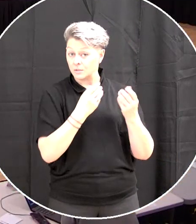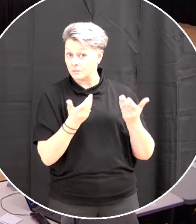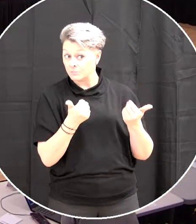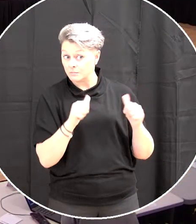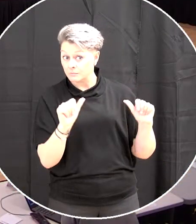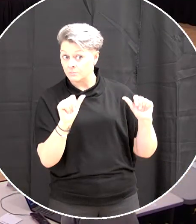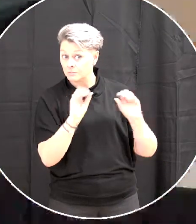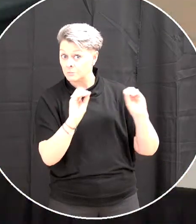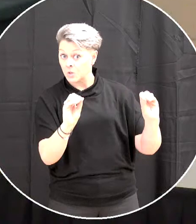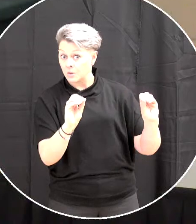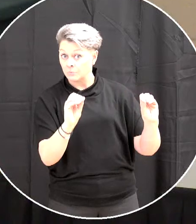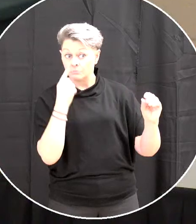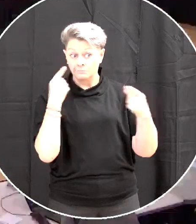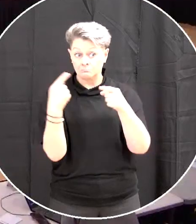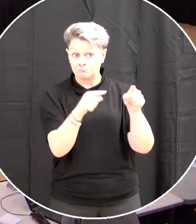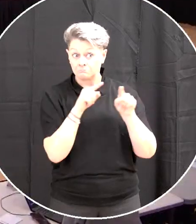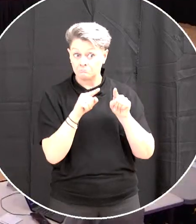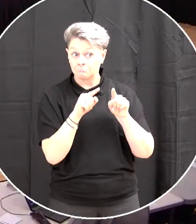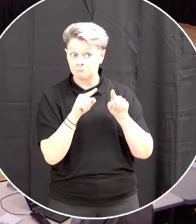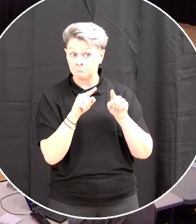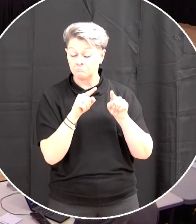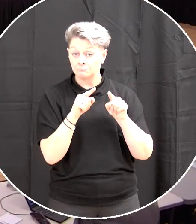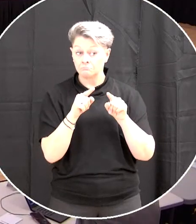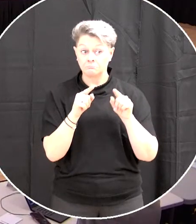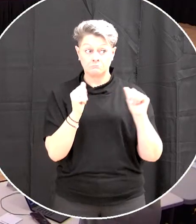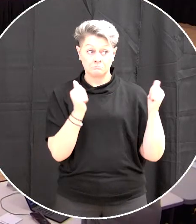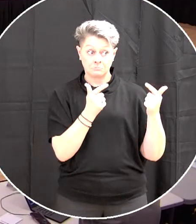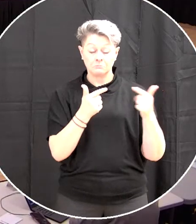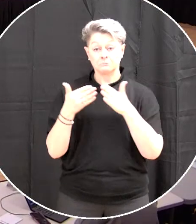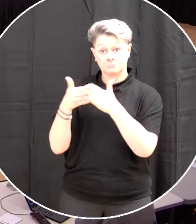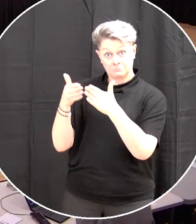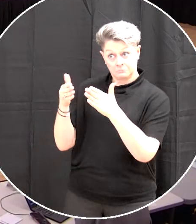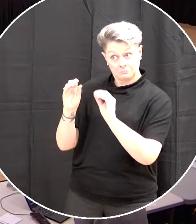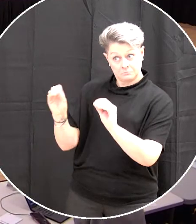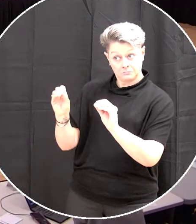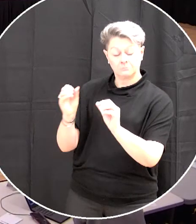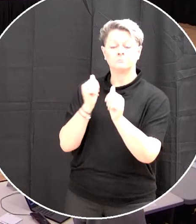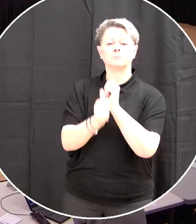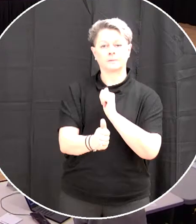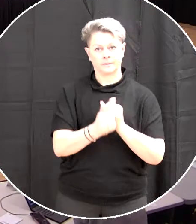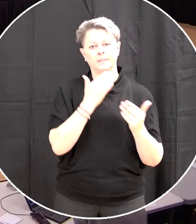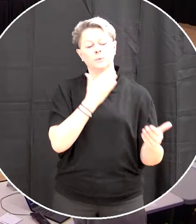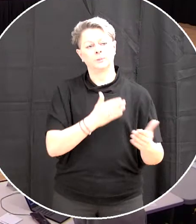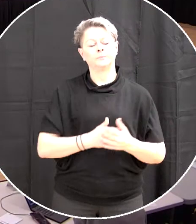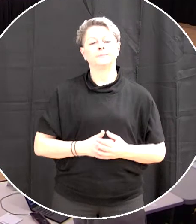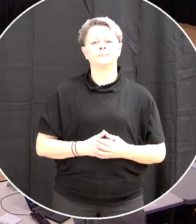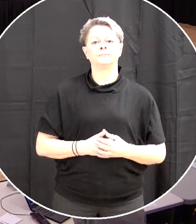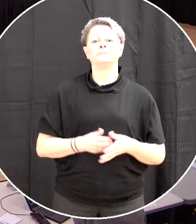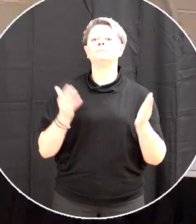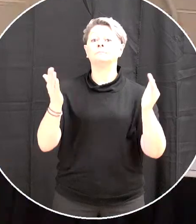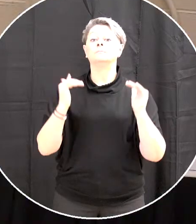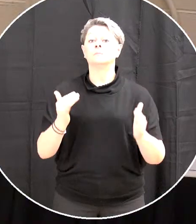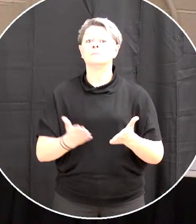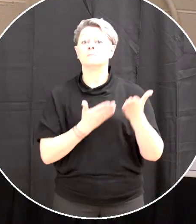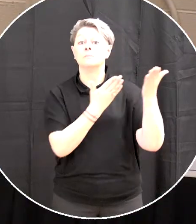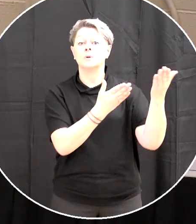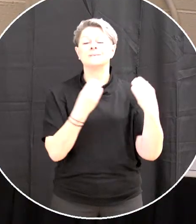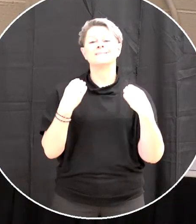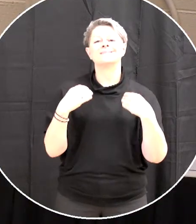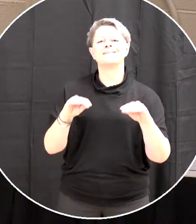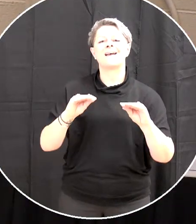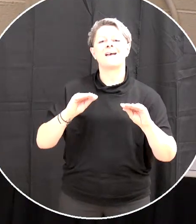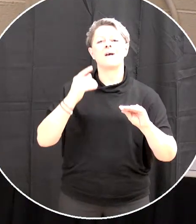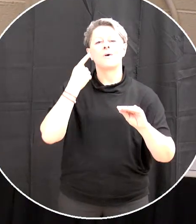Hearing none, all in favor? Aye. Those against? Motion carries. Thank you. The next one is the sale of our